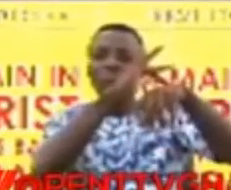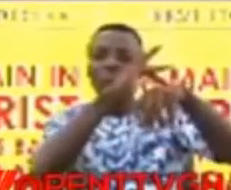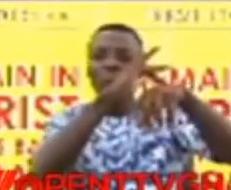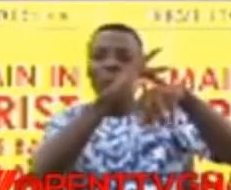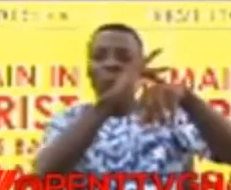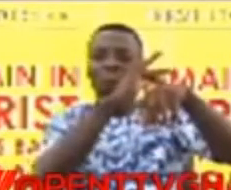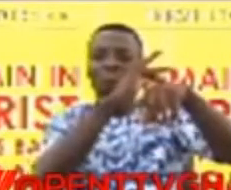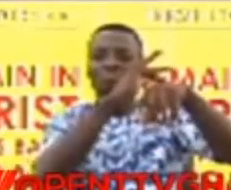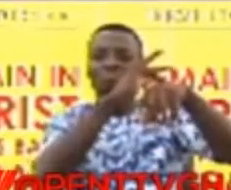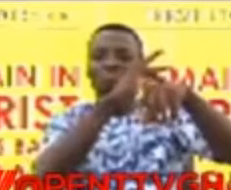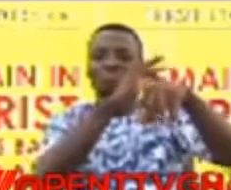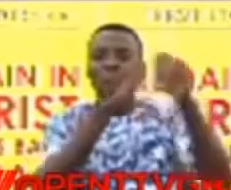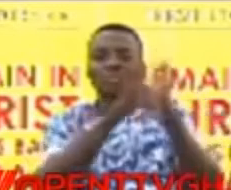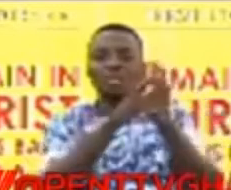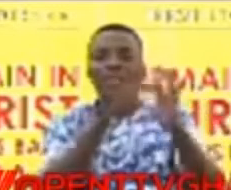with metals,